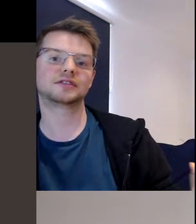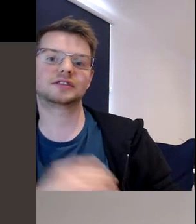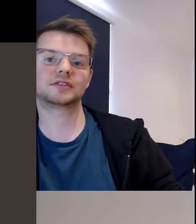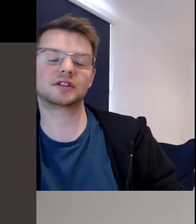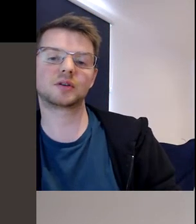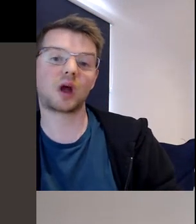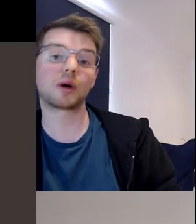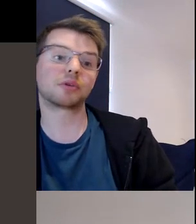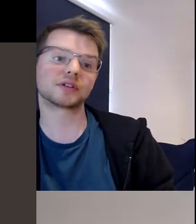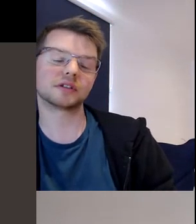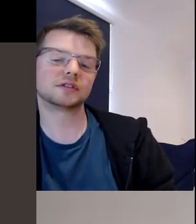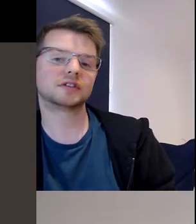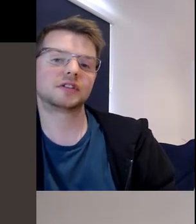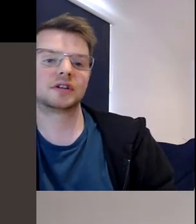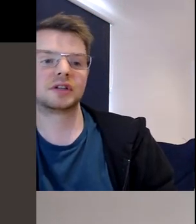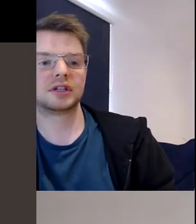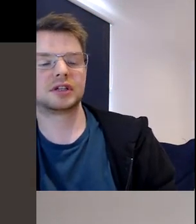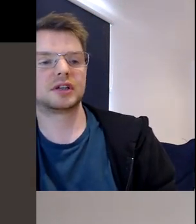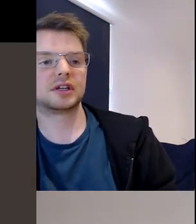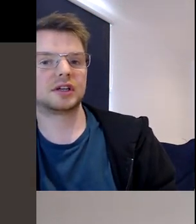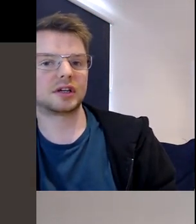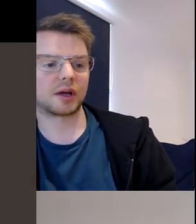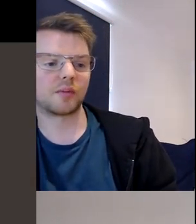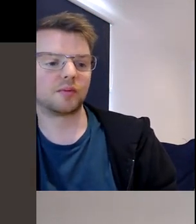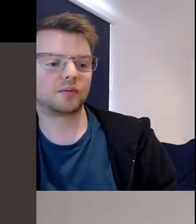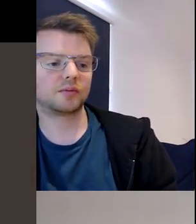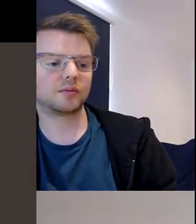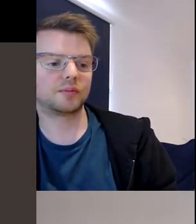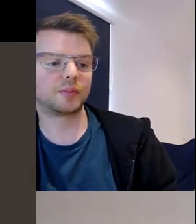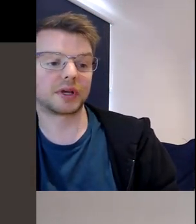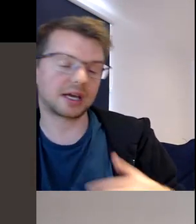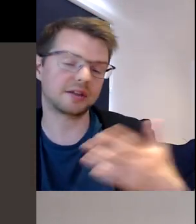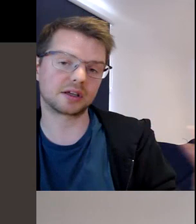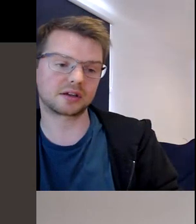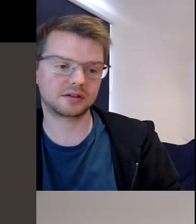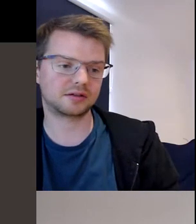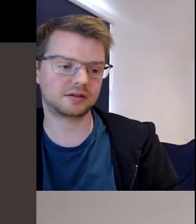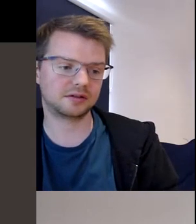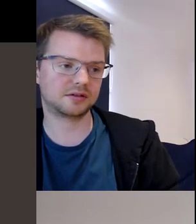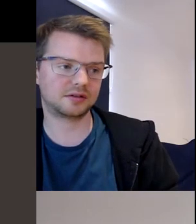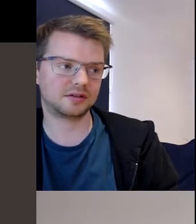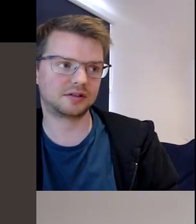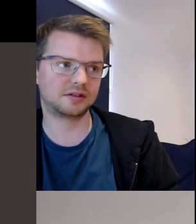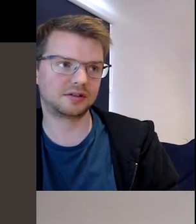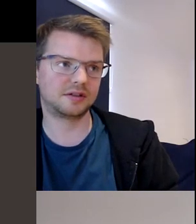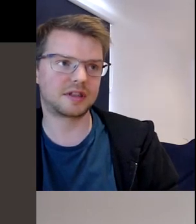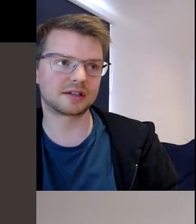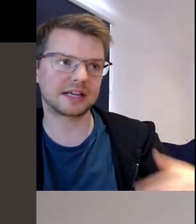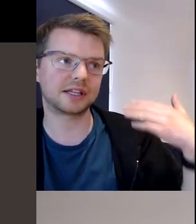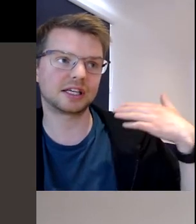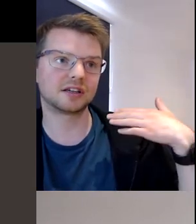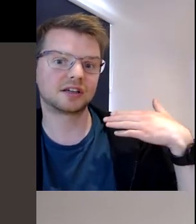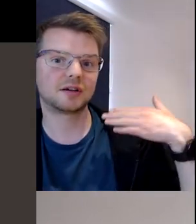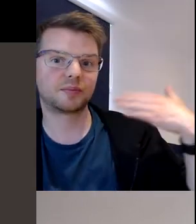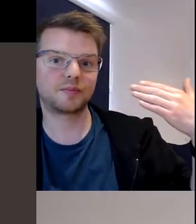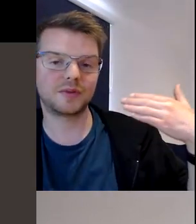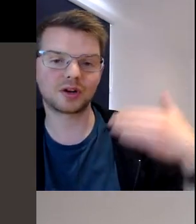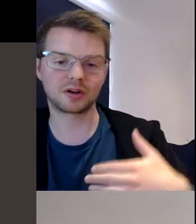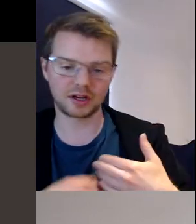using a web browser. Okay. But yeah, I think there's